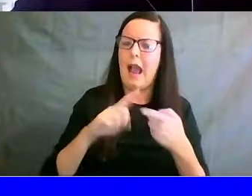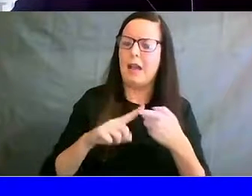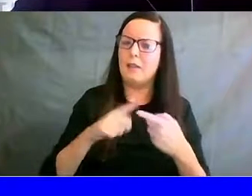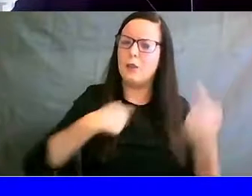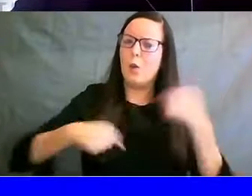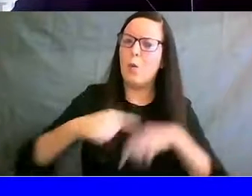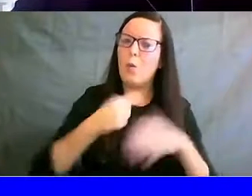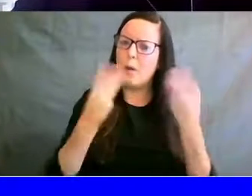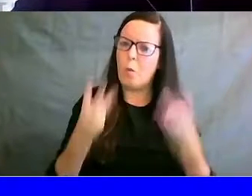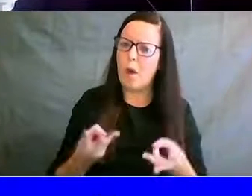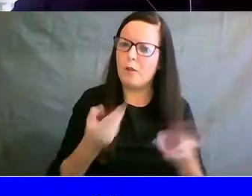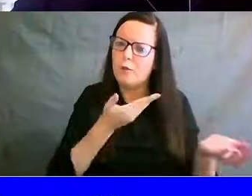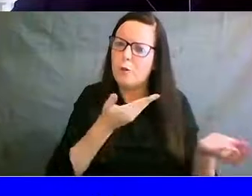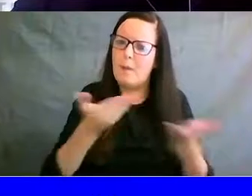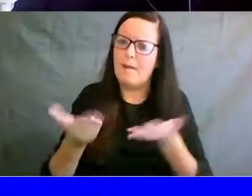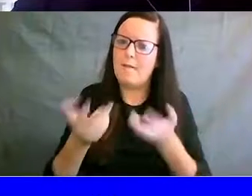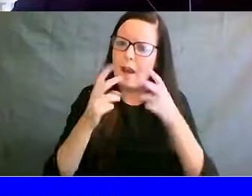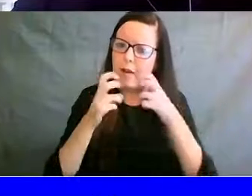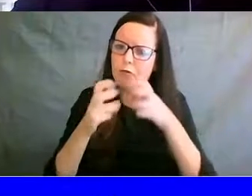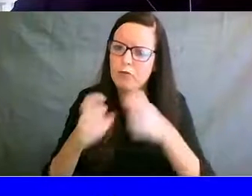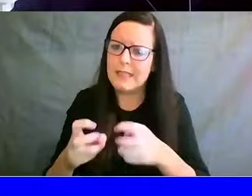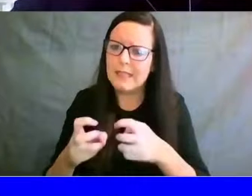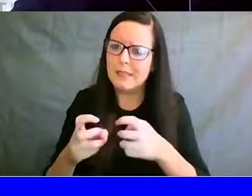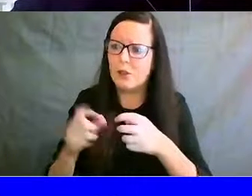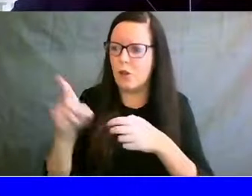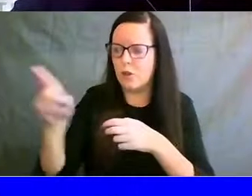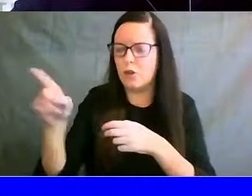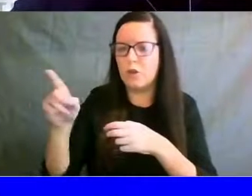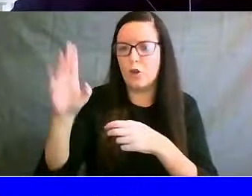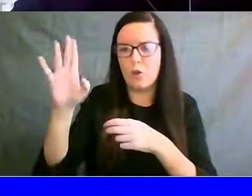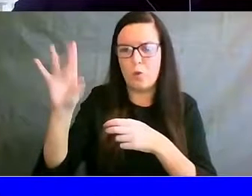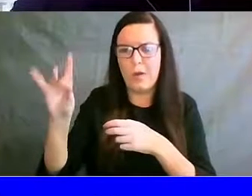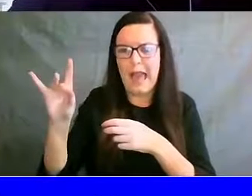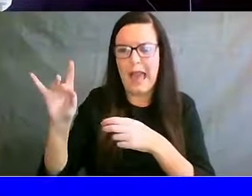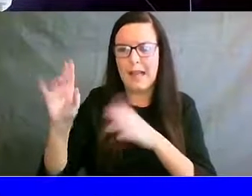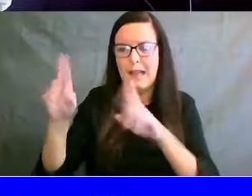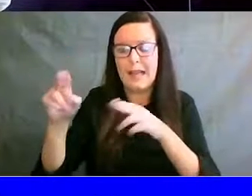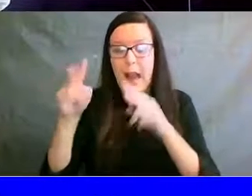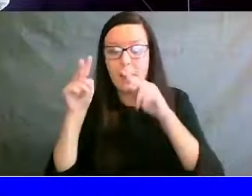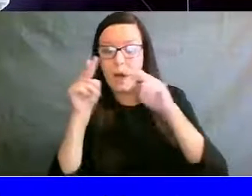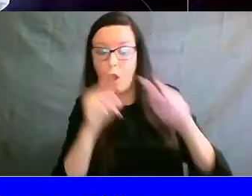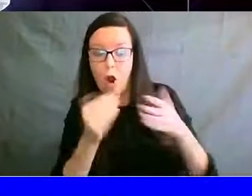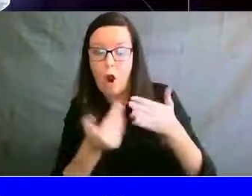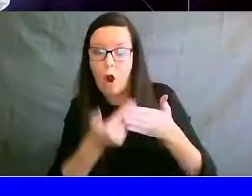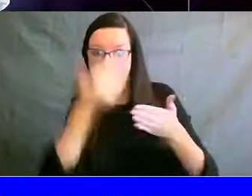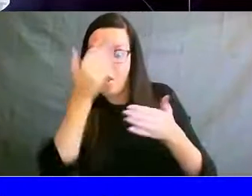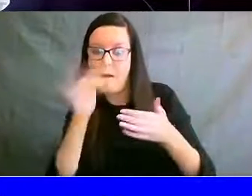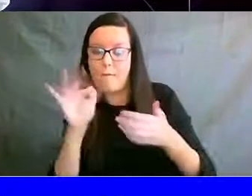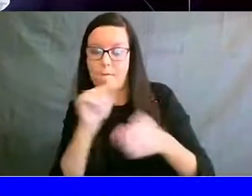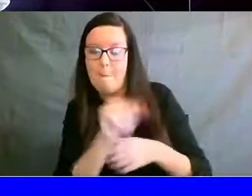that other regions of the UK could build on and learn from.